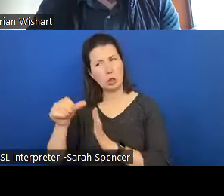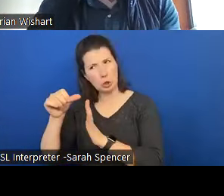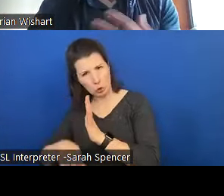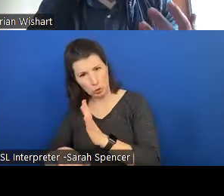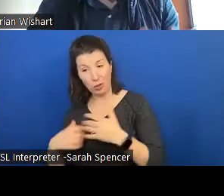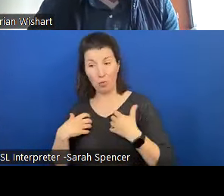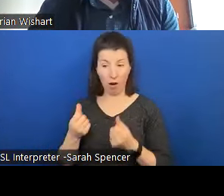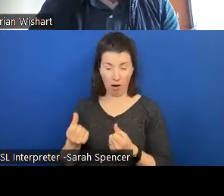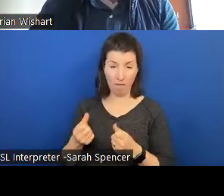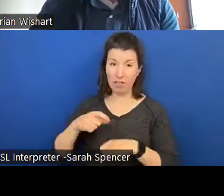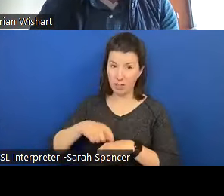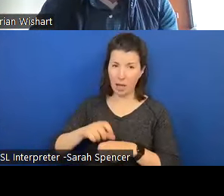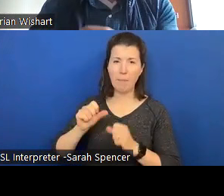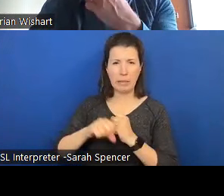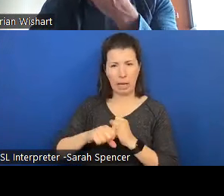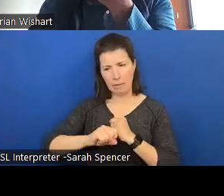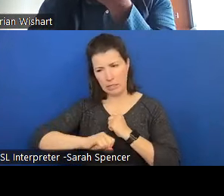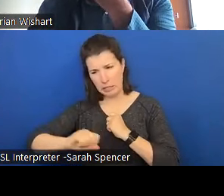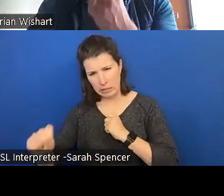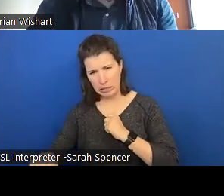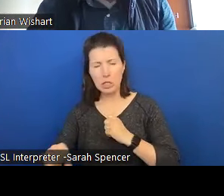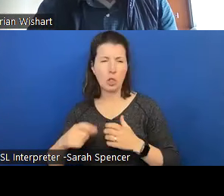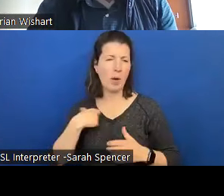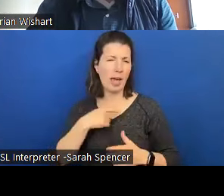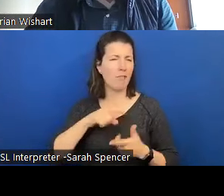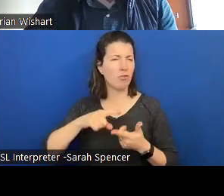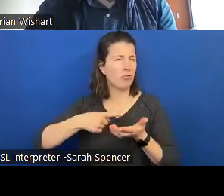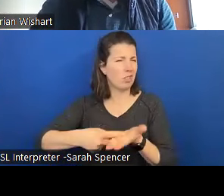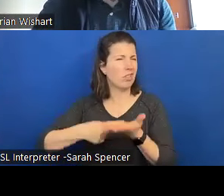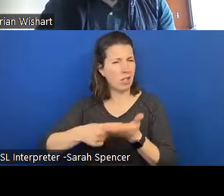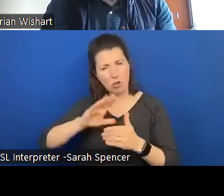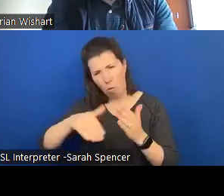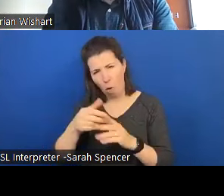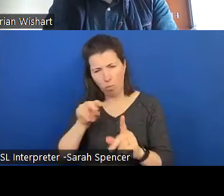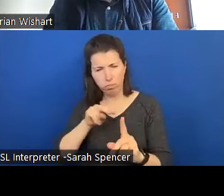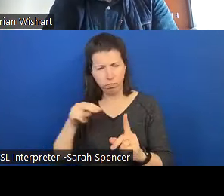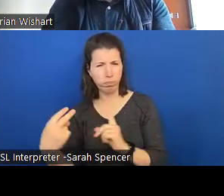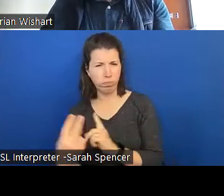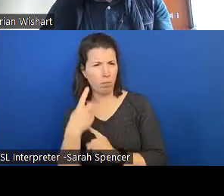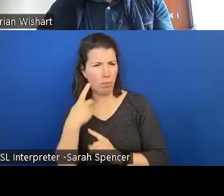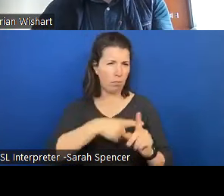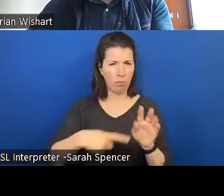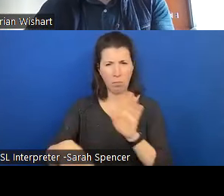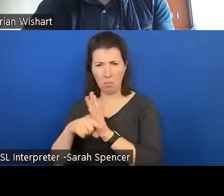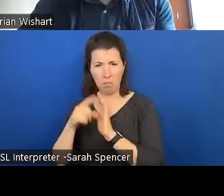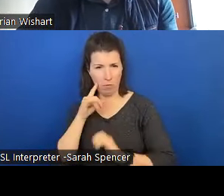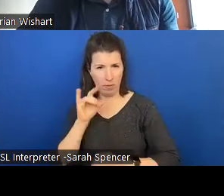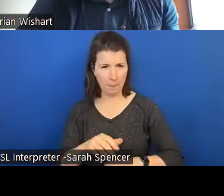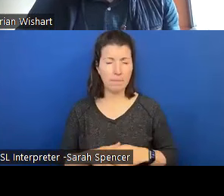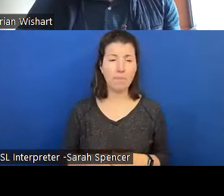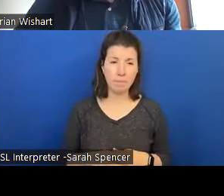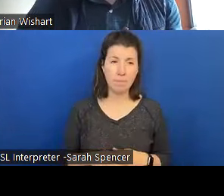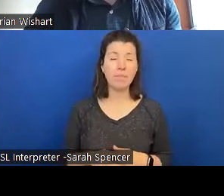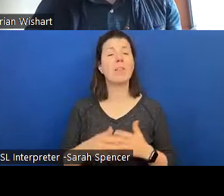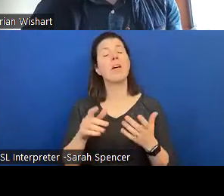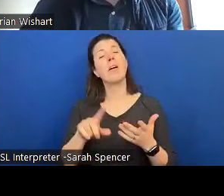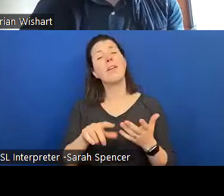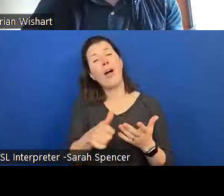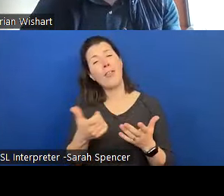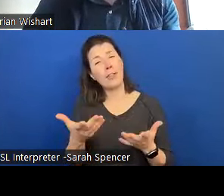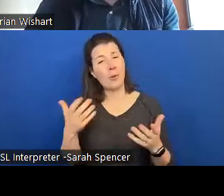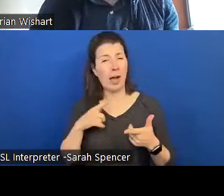that needs to be further discussed. And the last thing I just want to talk about is the value and the